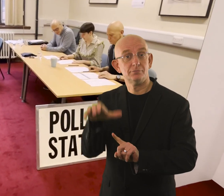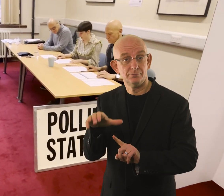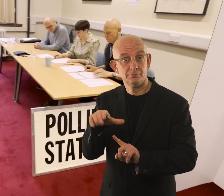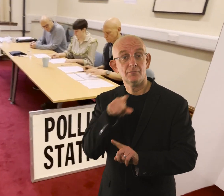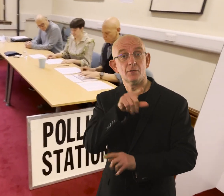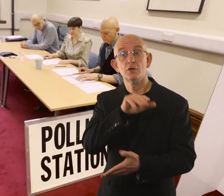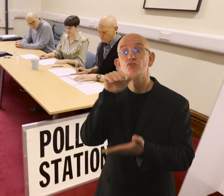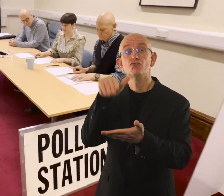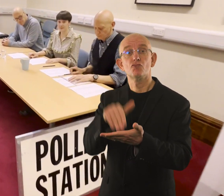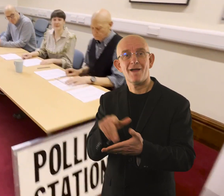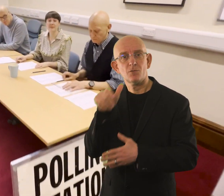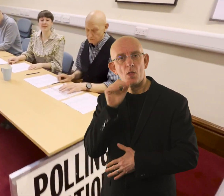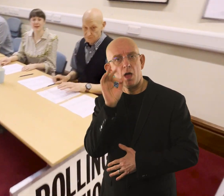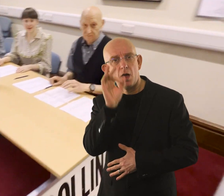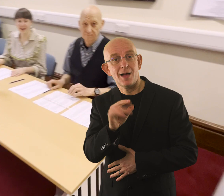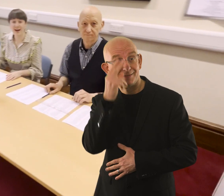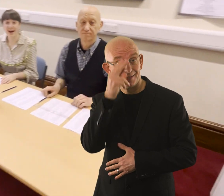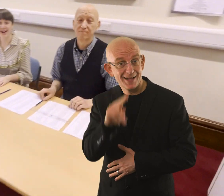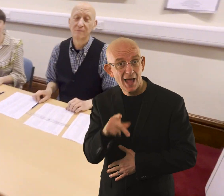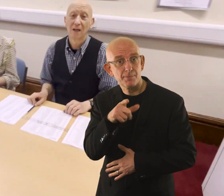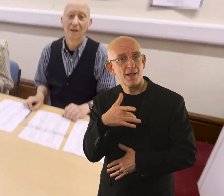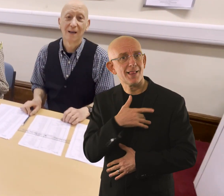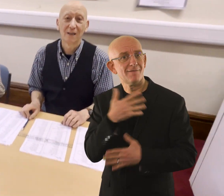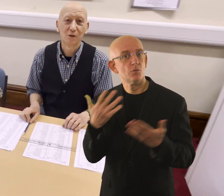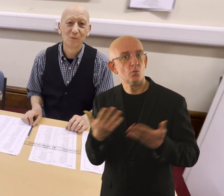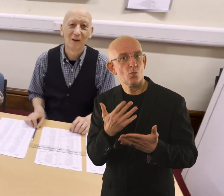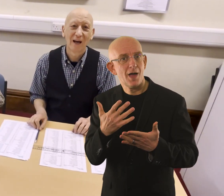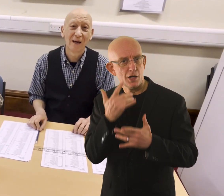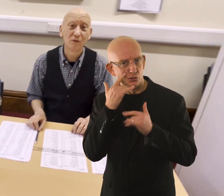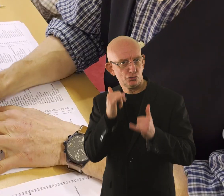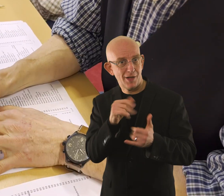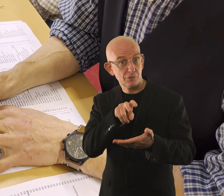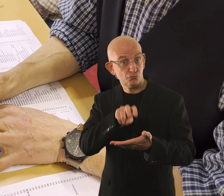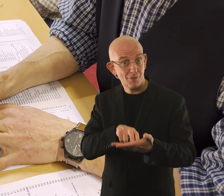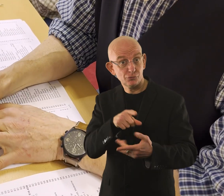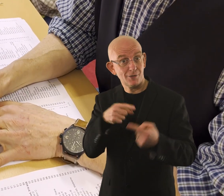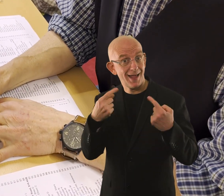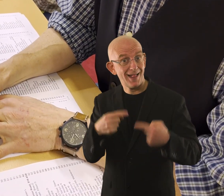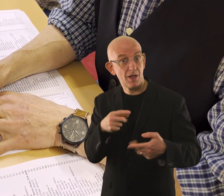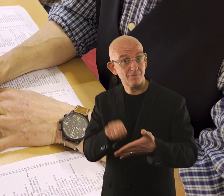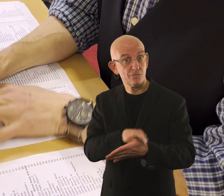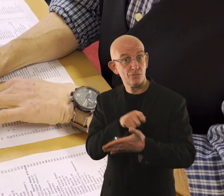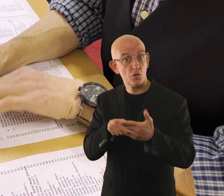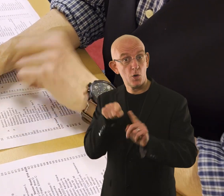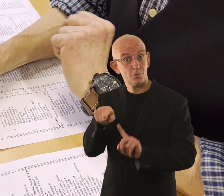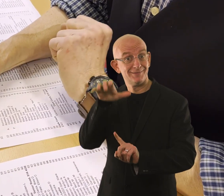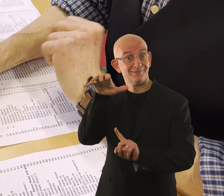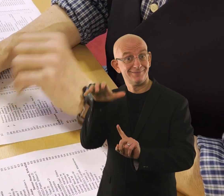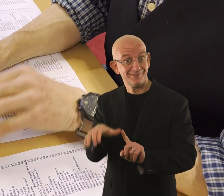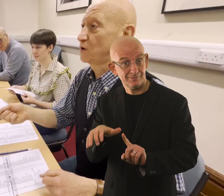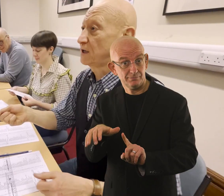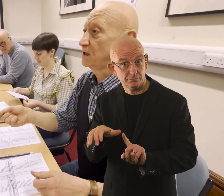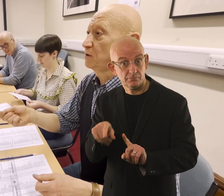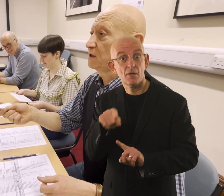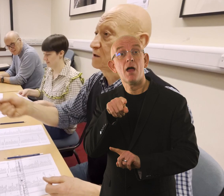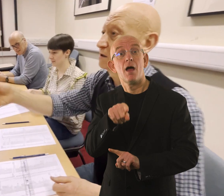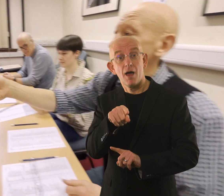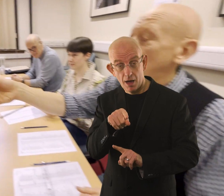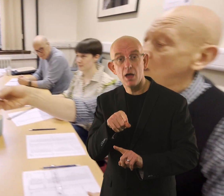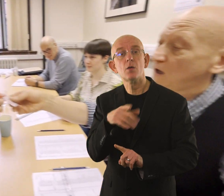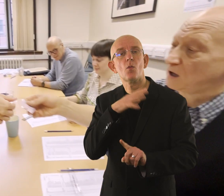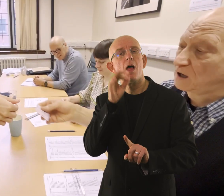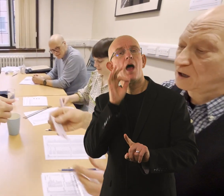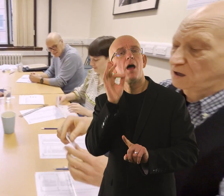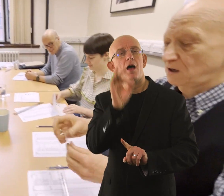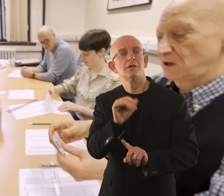An officer will ask for your name and address to check that you're registered and entitled to vote at that station. You will need to